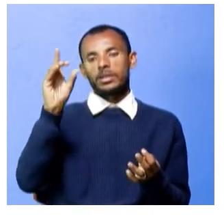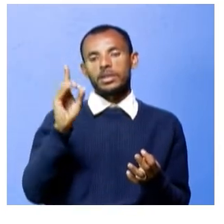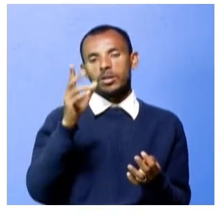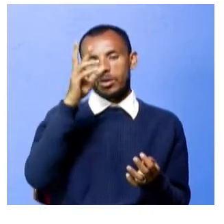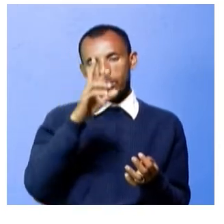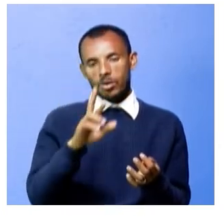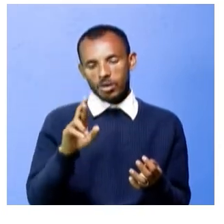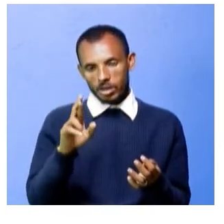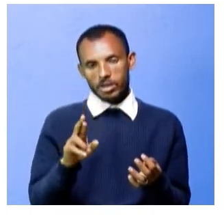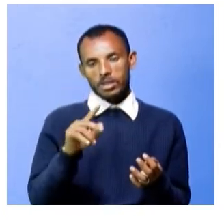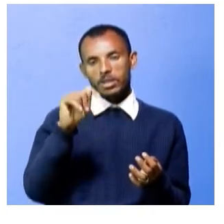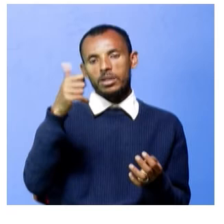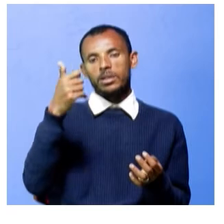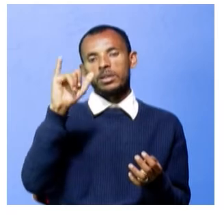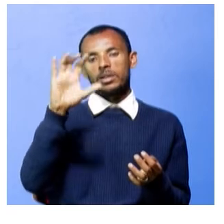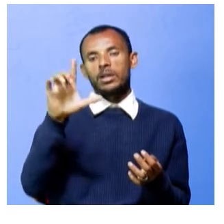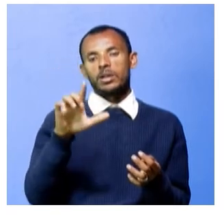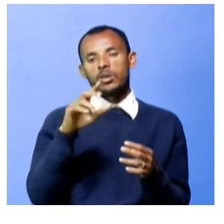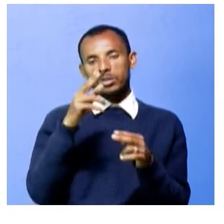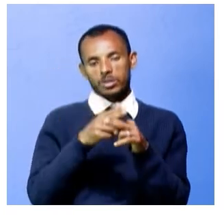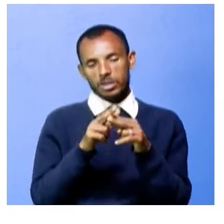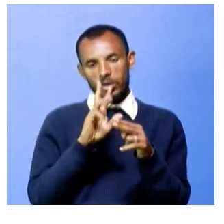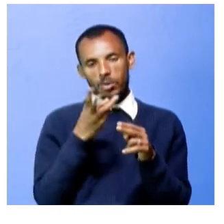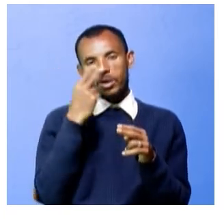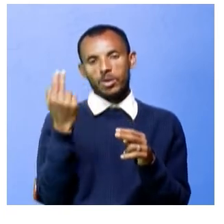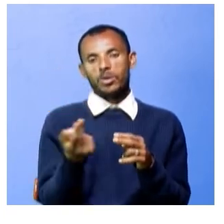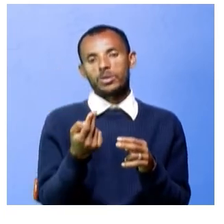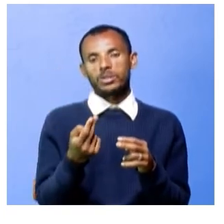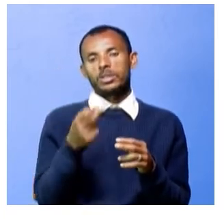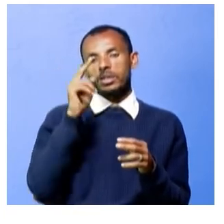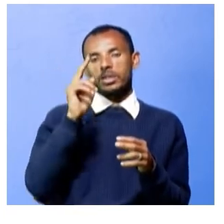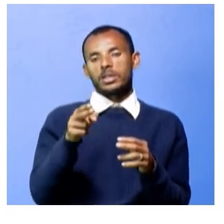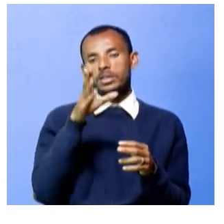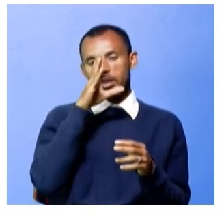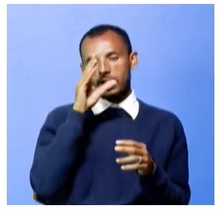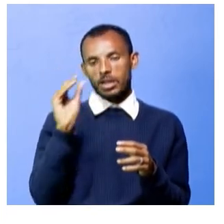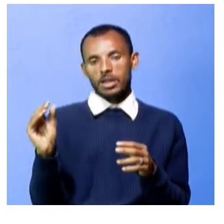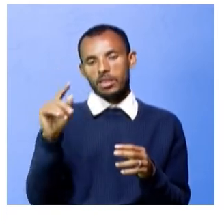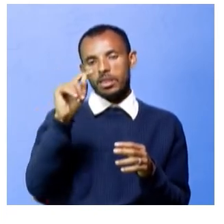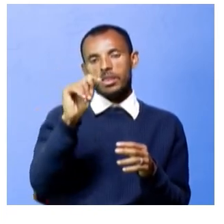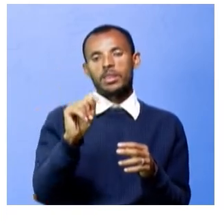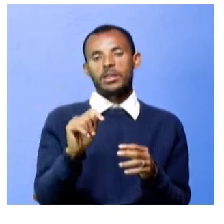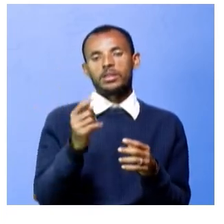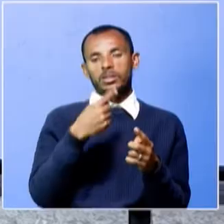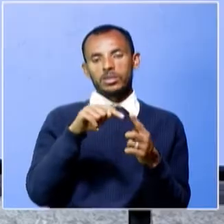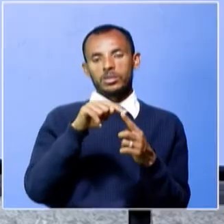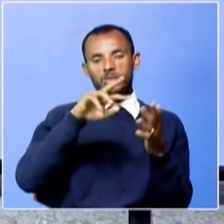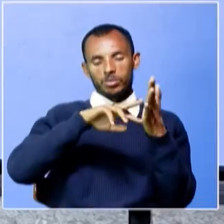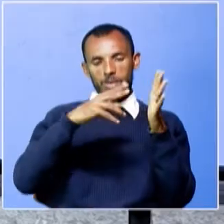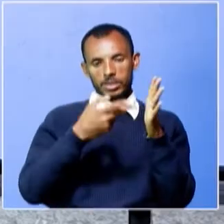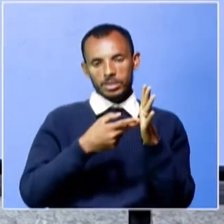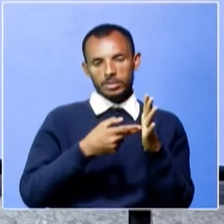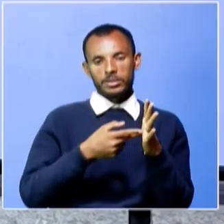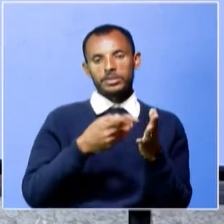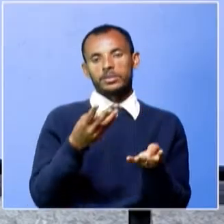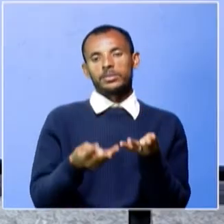tail. Or shortly we use this notation capital H and capital T to mean head and